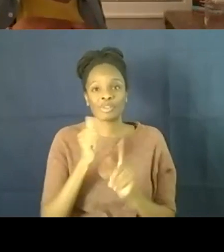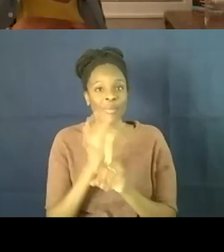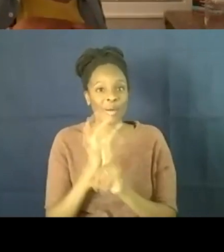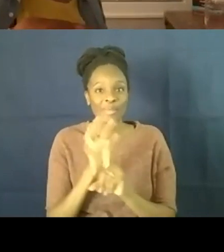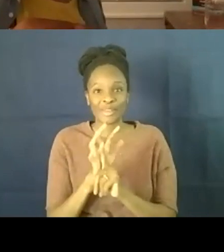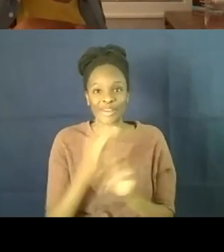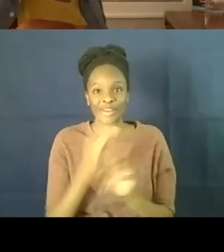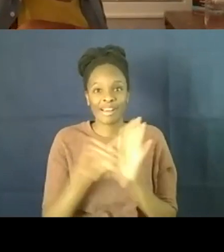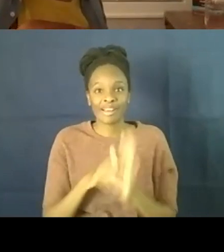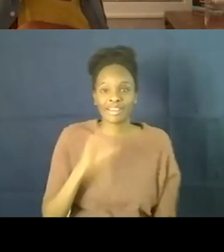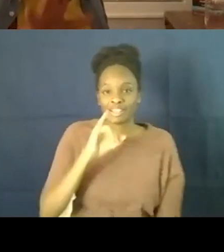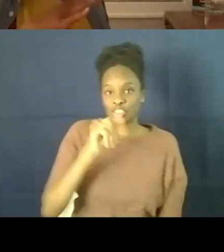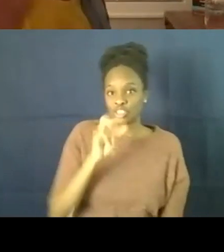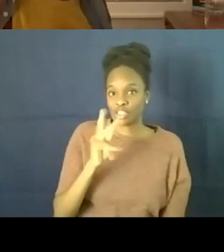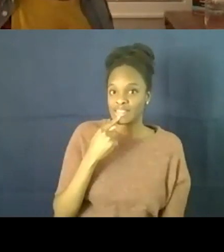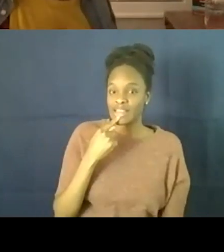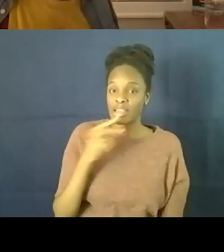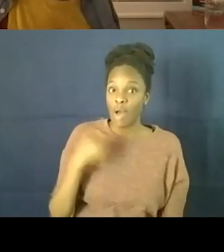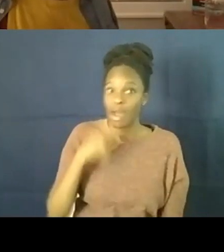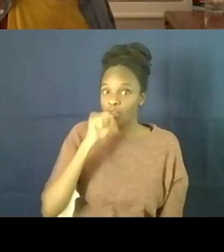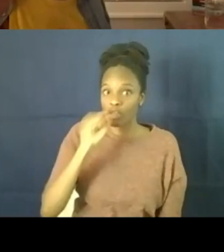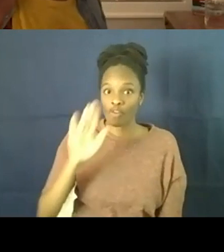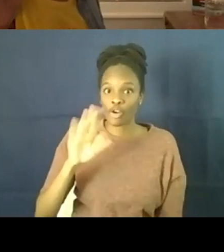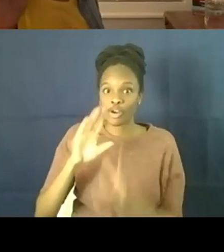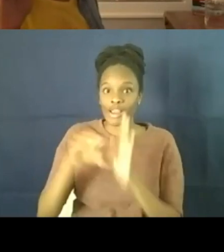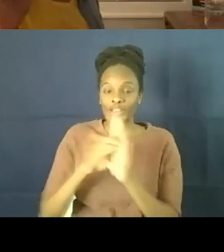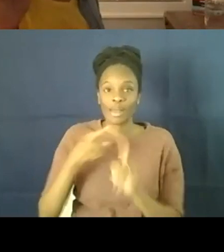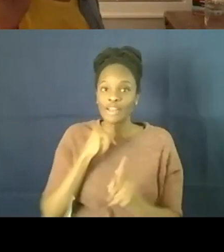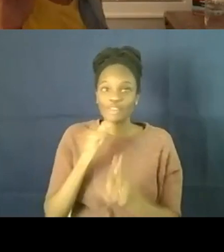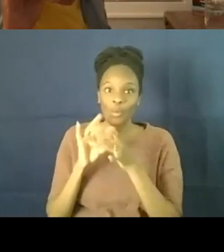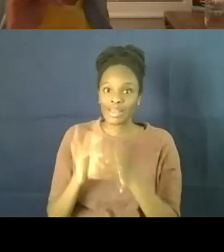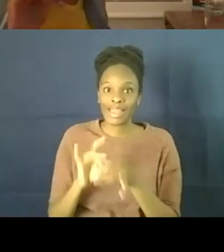as much. No, well, it's a good thing Njeri was here.